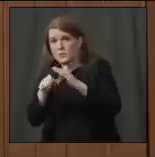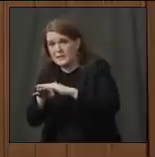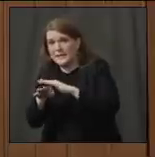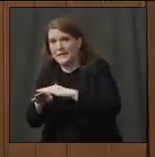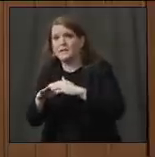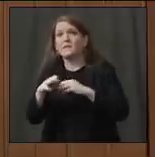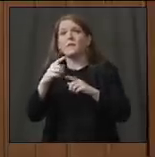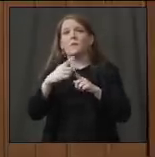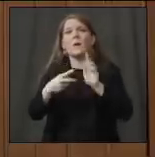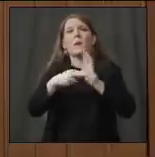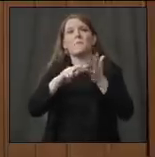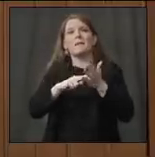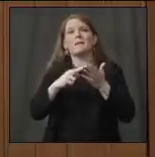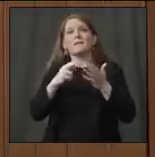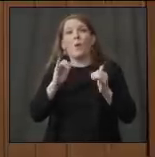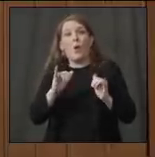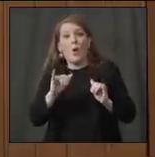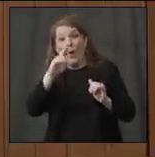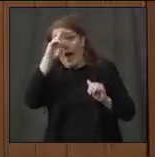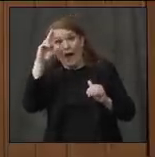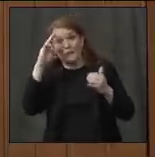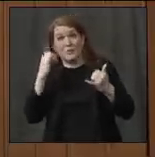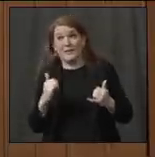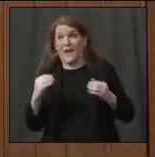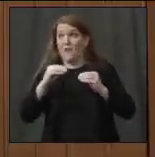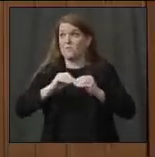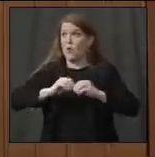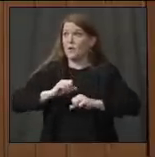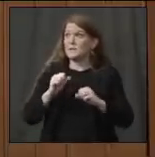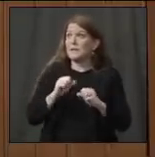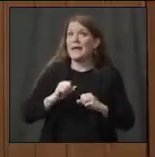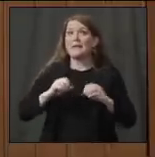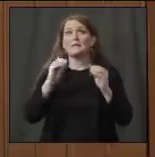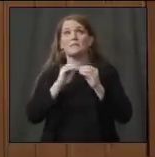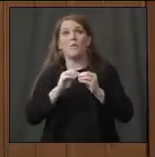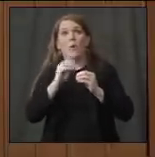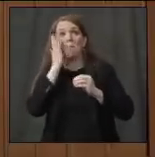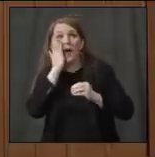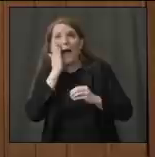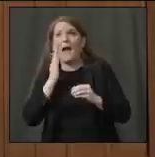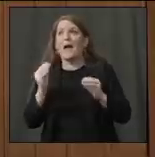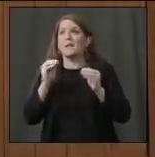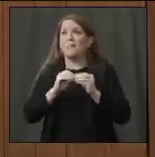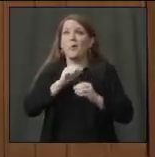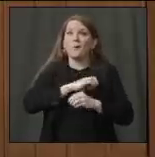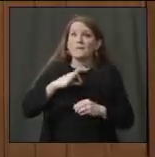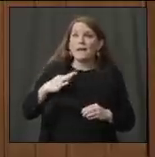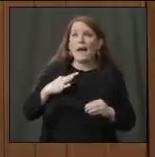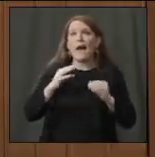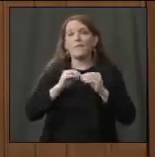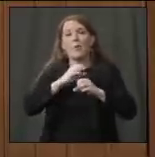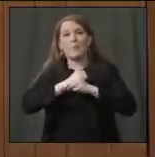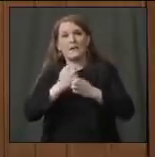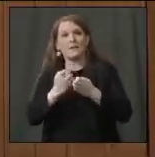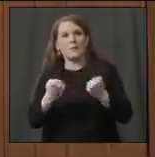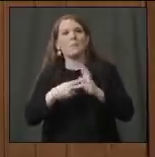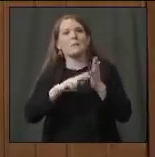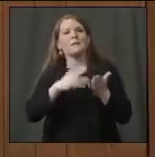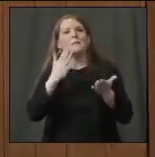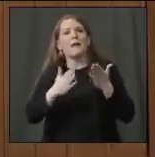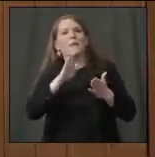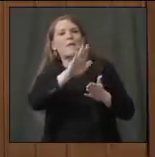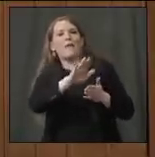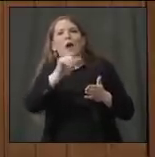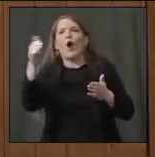other procedures that have been put on hold that are critical. A statement on their PPE supplies and their confidence around that, and the ability to respond to